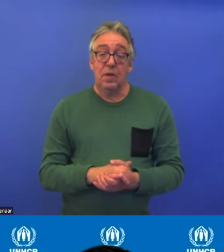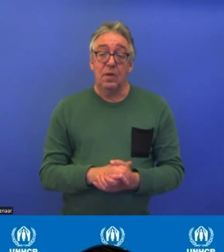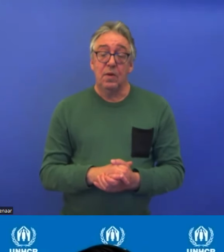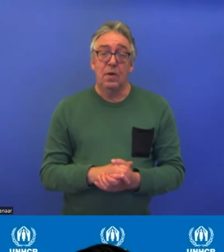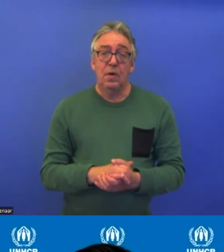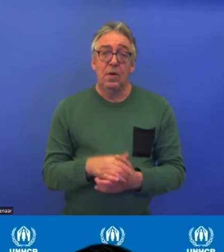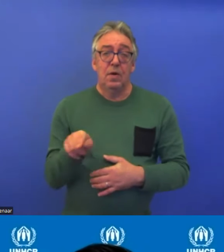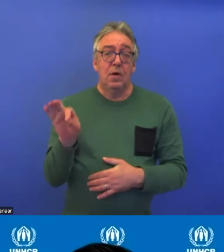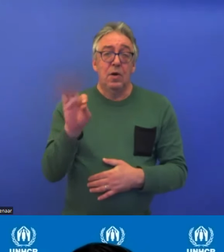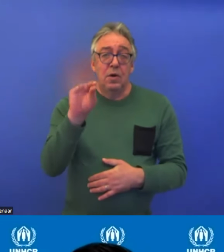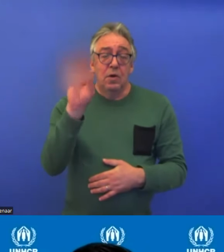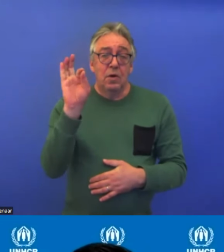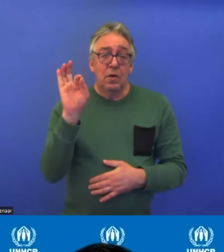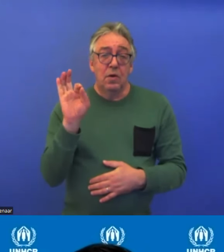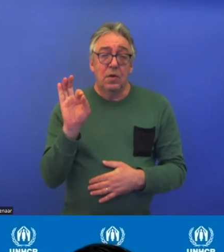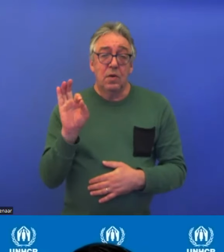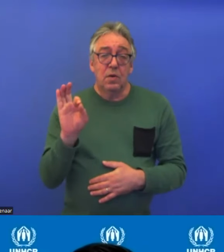for